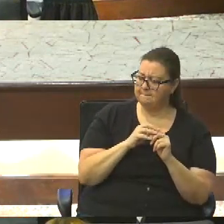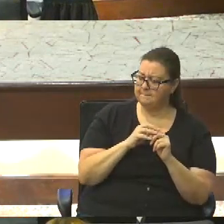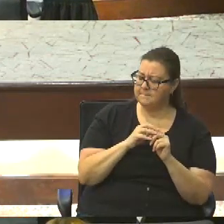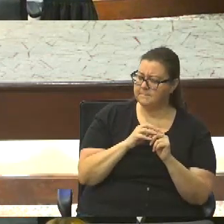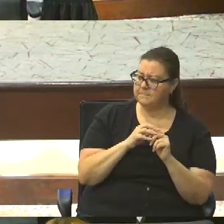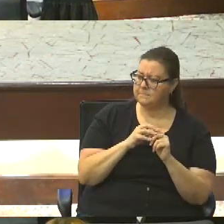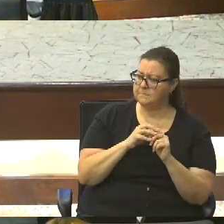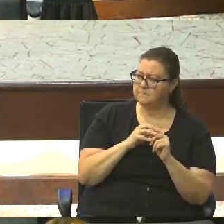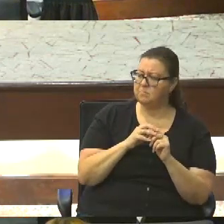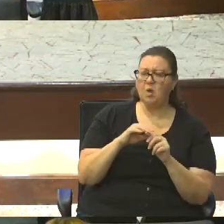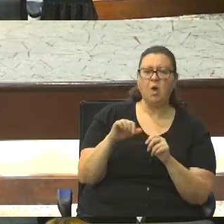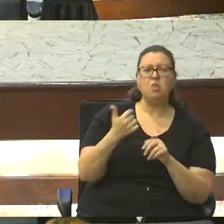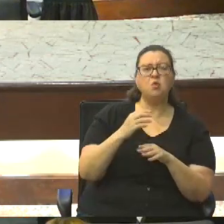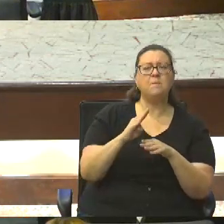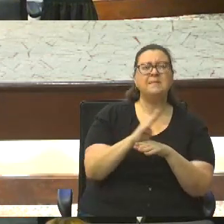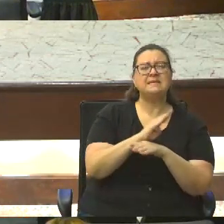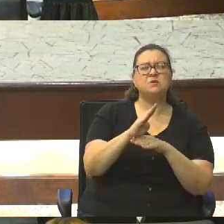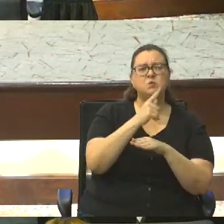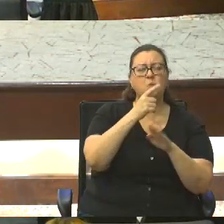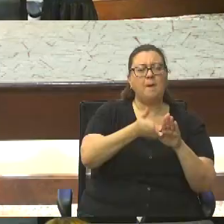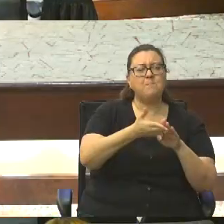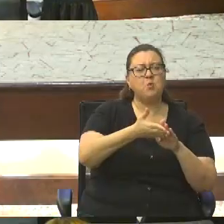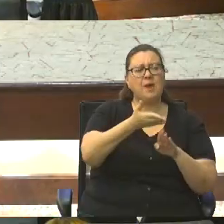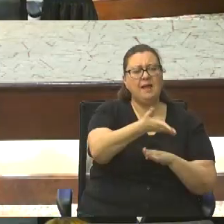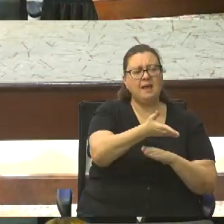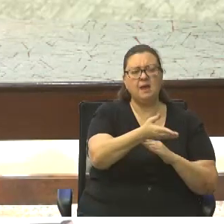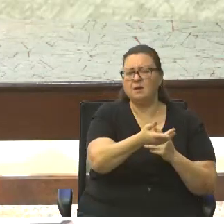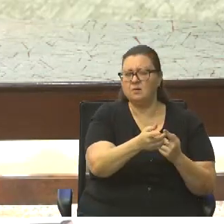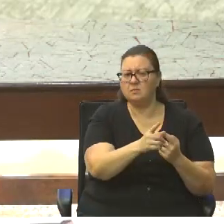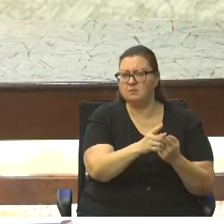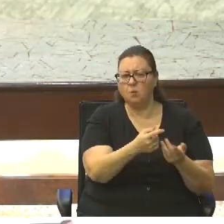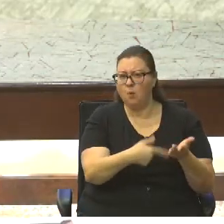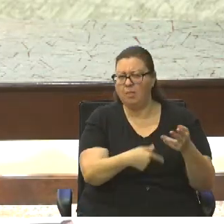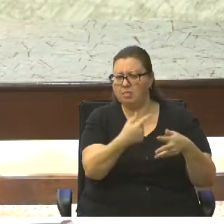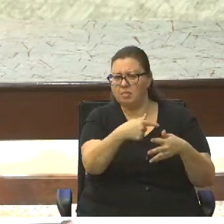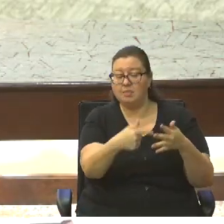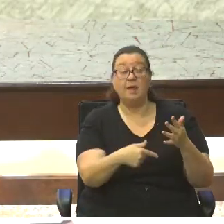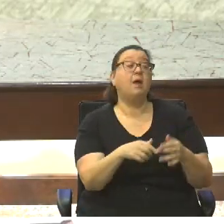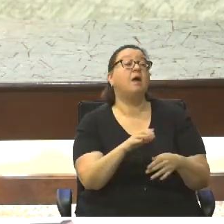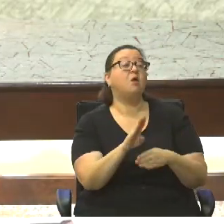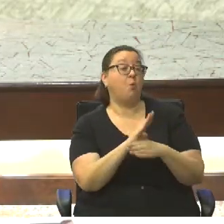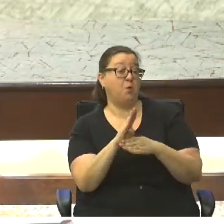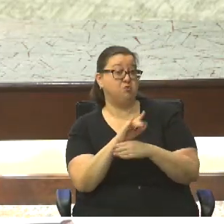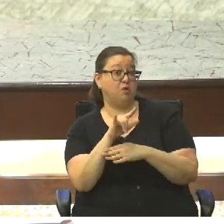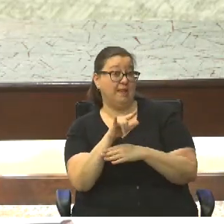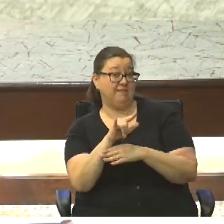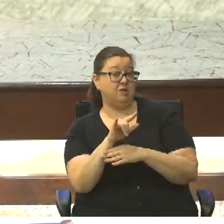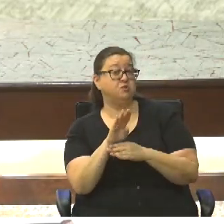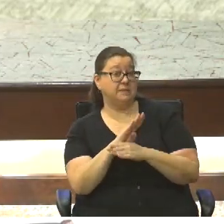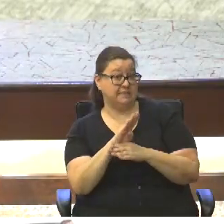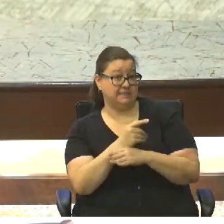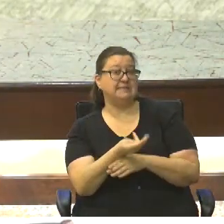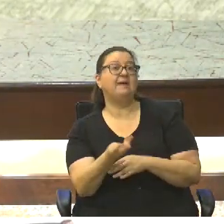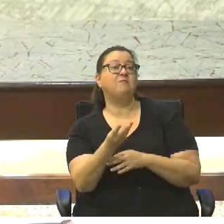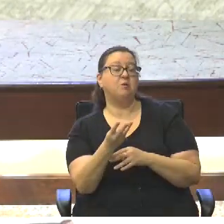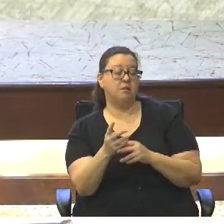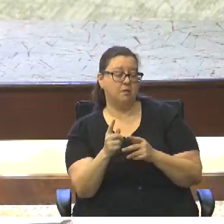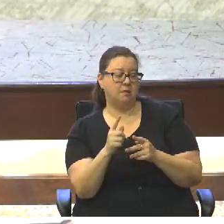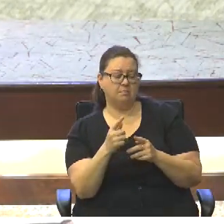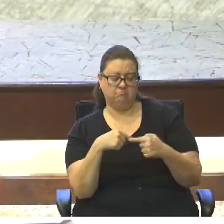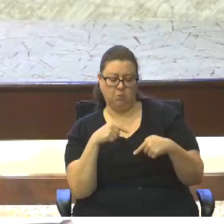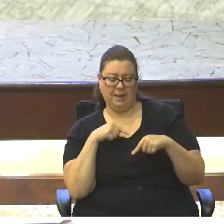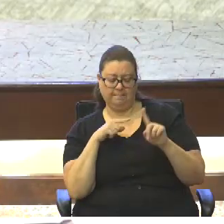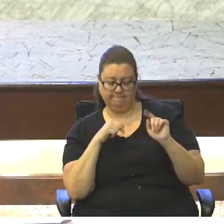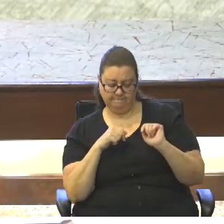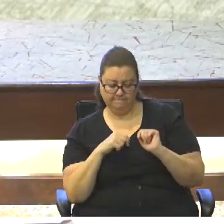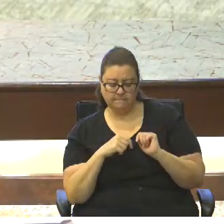other not-for-profit businesses operating out there? There are a number of commercial aviation businesses. There's, let me roll